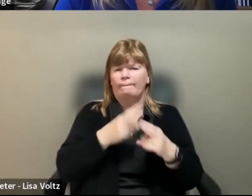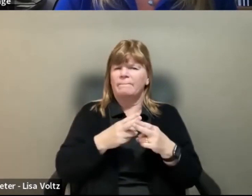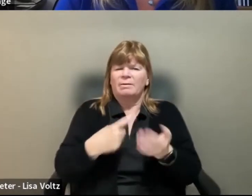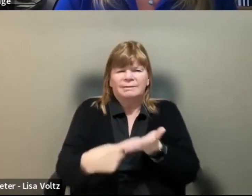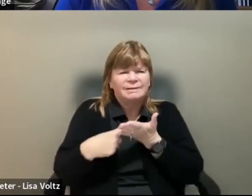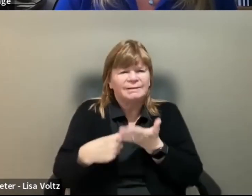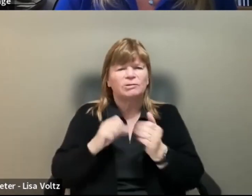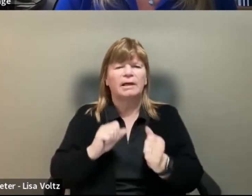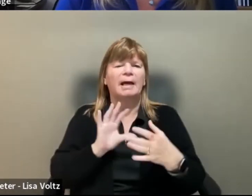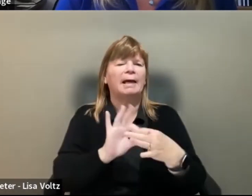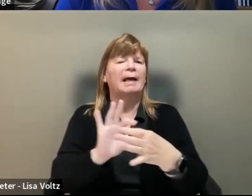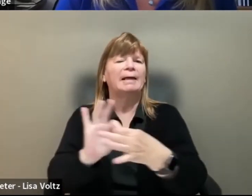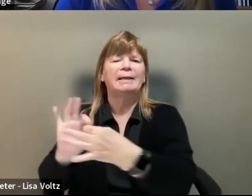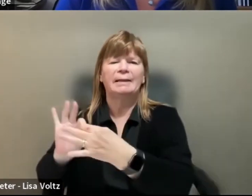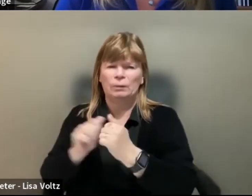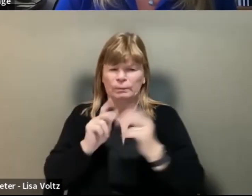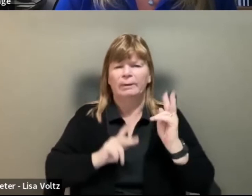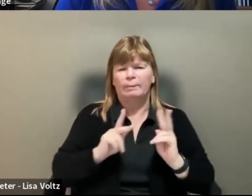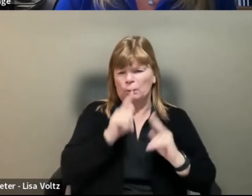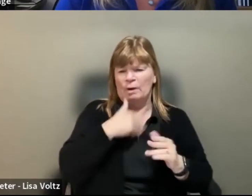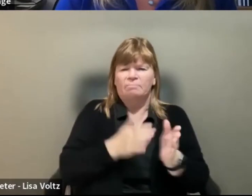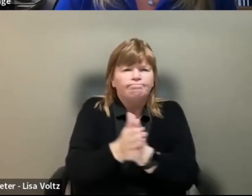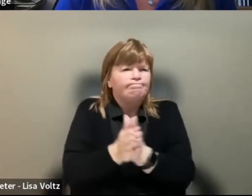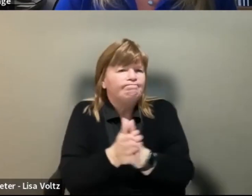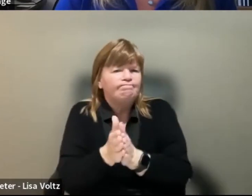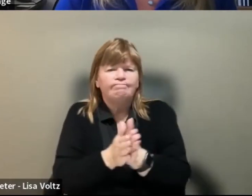with people that have a passion for it.